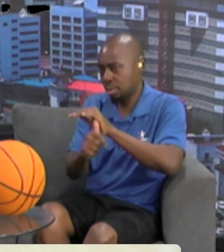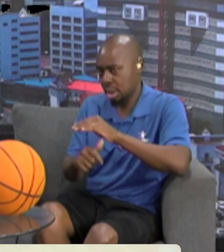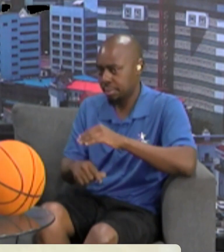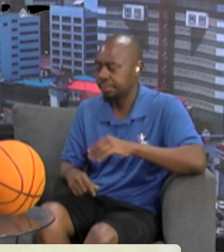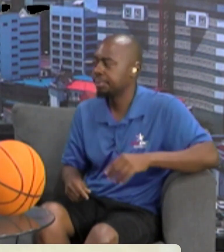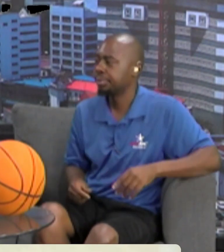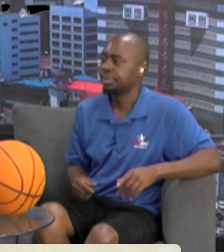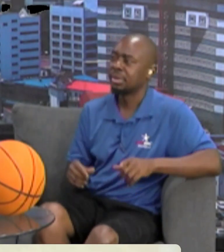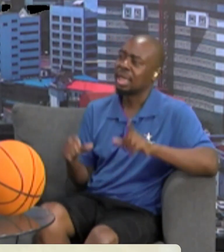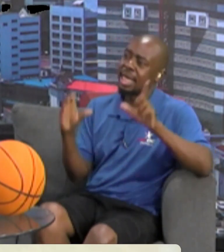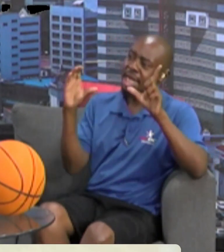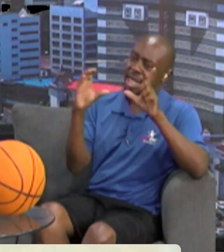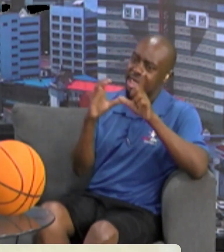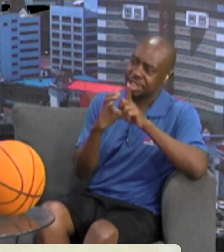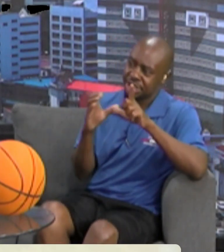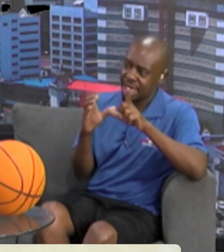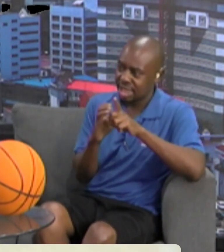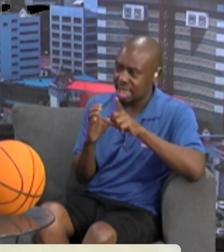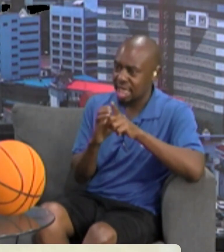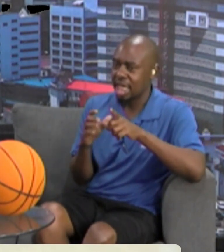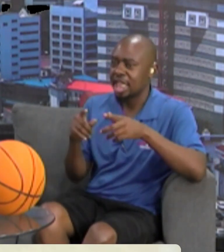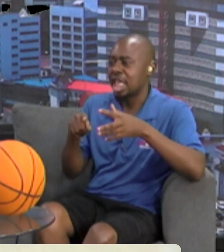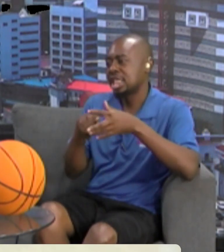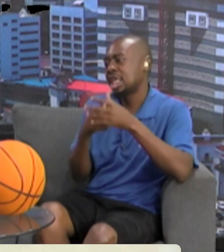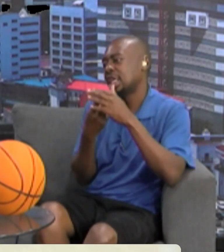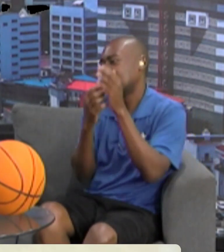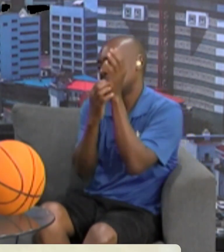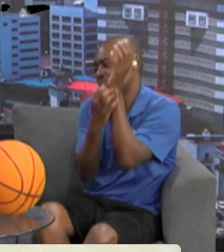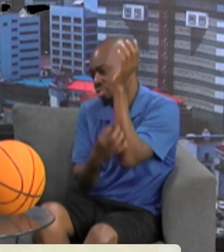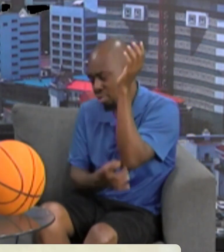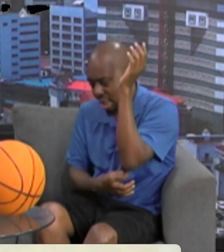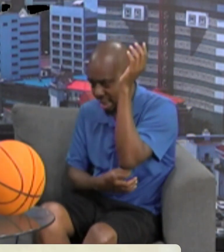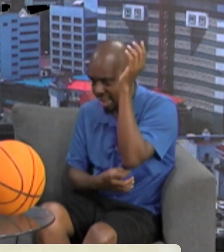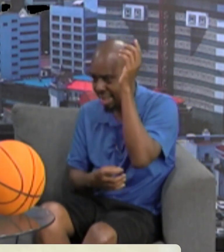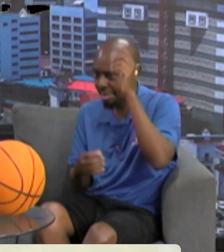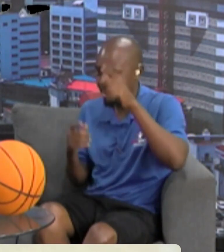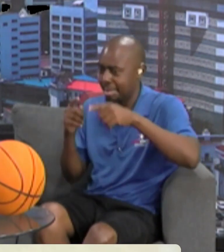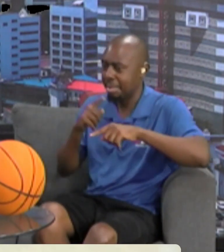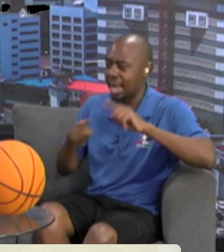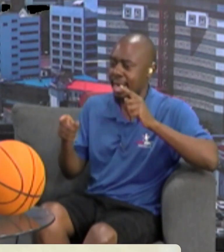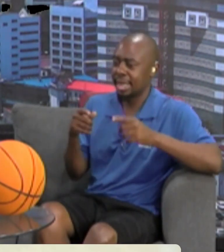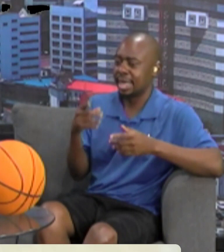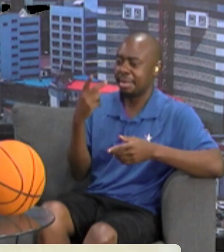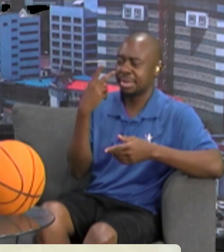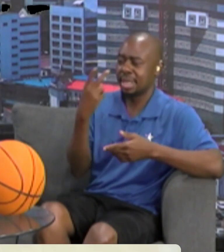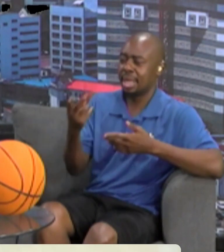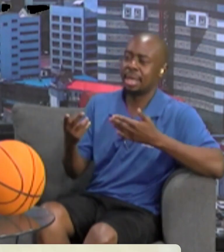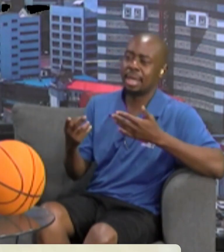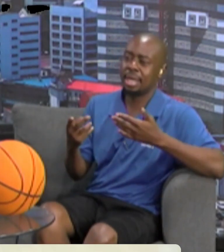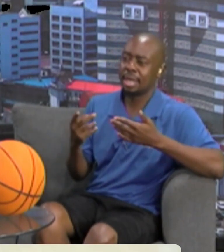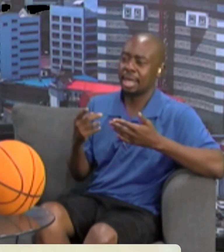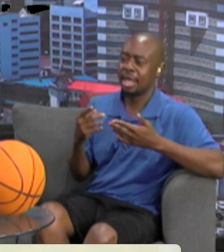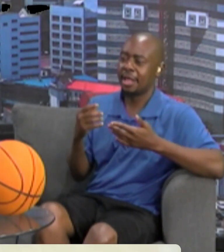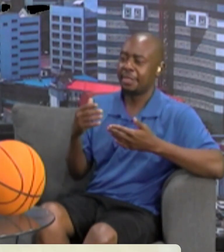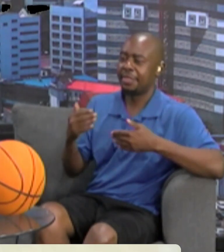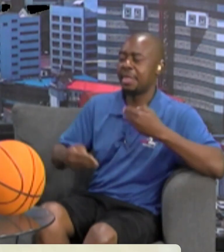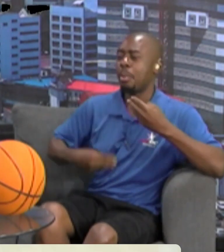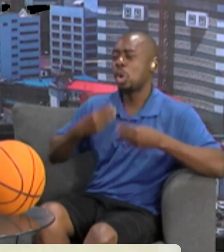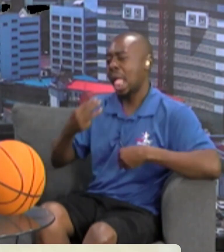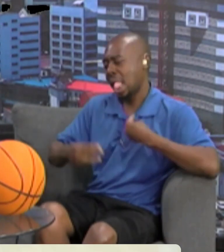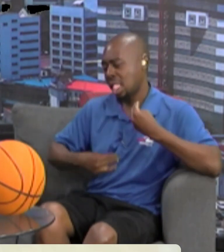But right now it is becoming a problem. Now on to Chelsea. They started poorly, but right now what we can